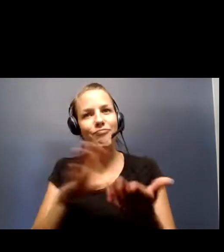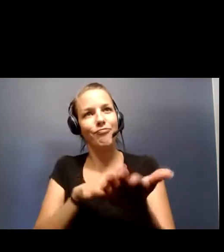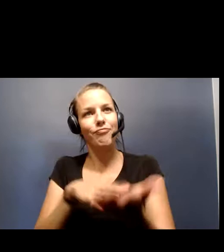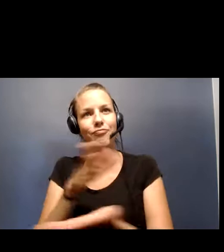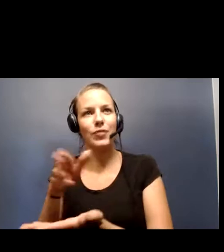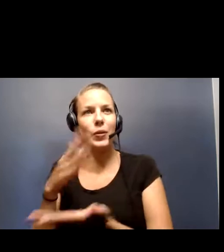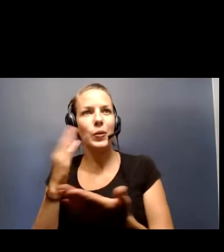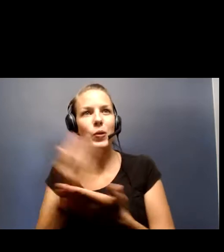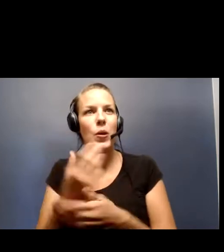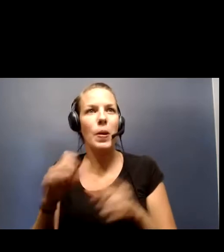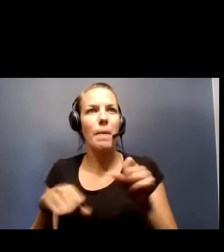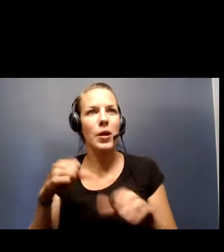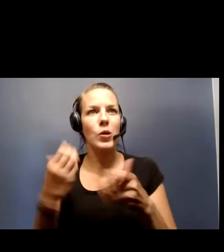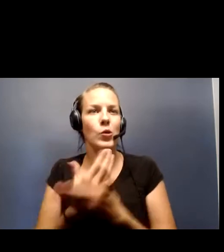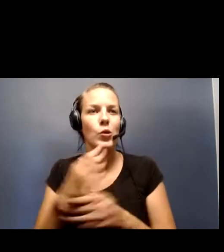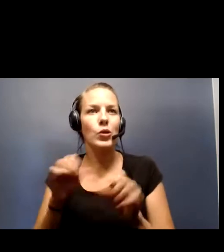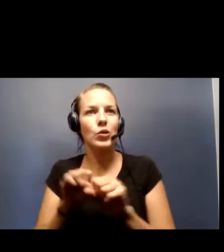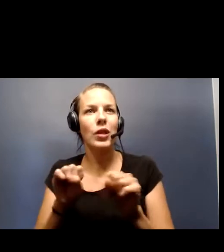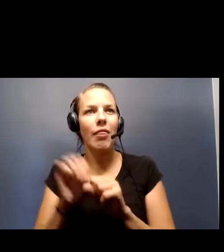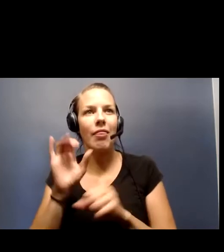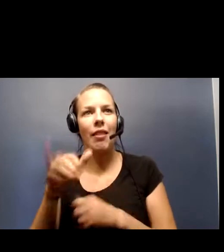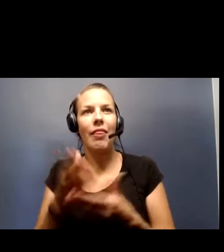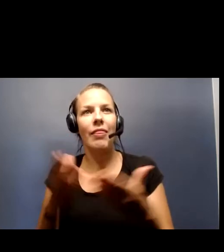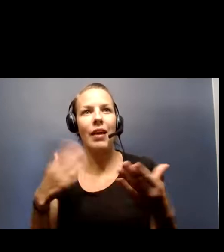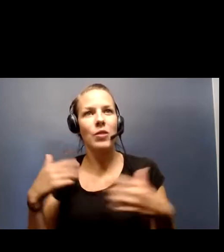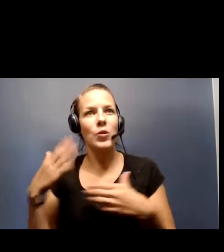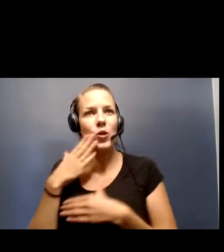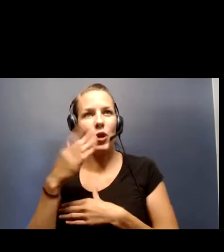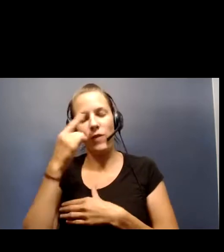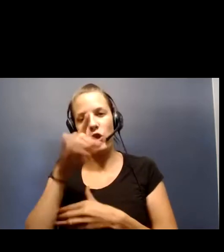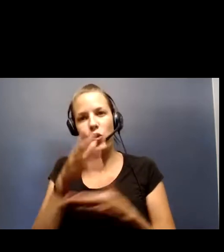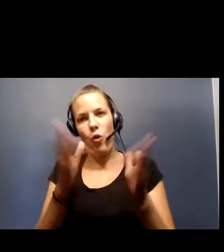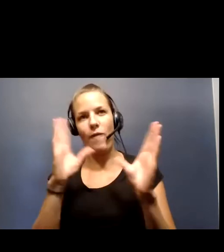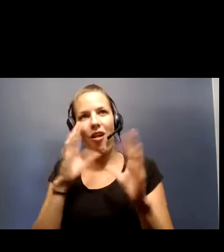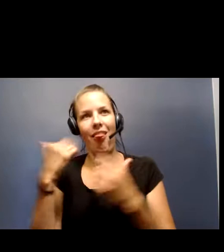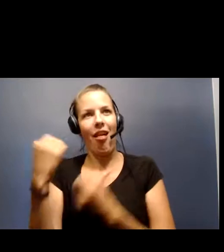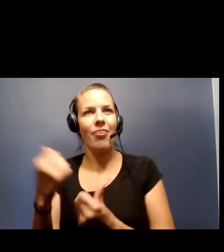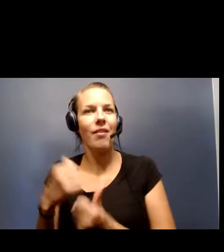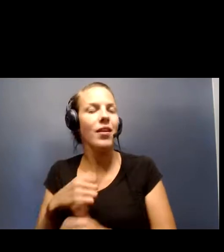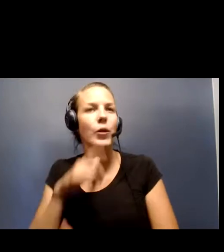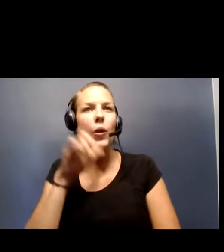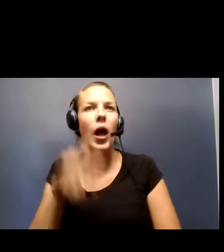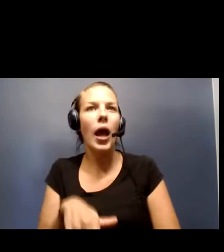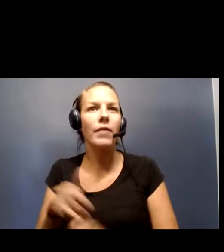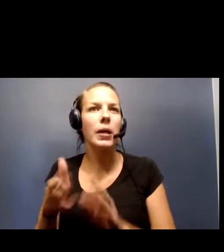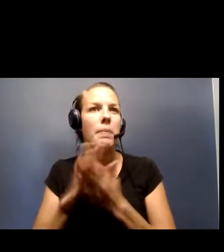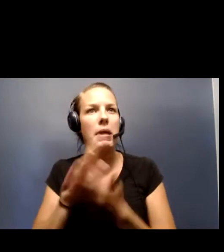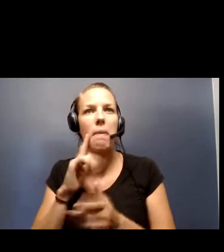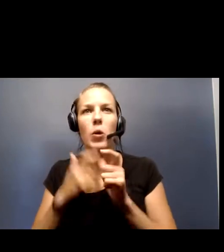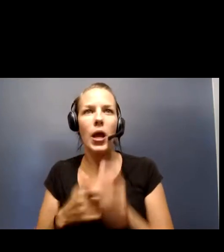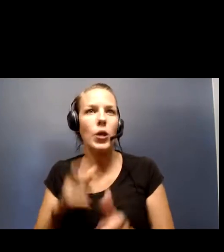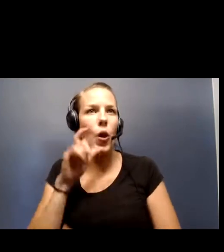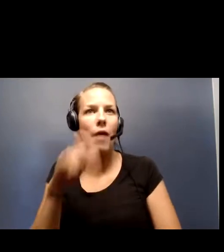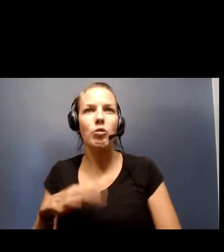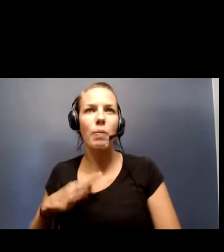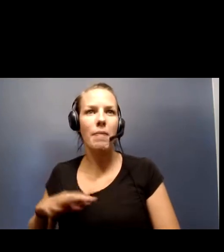bike or put on those new shoes. Those things are very good for your overall health. And you don't have to become a runner to